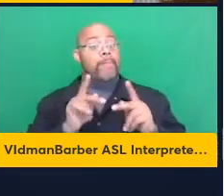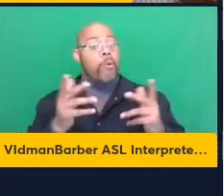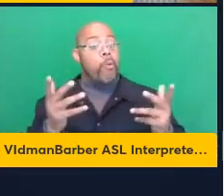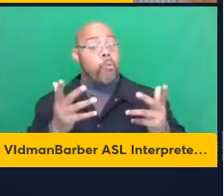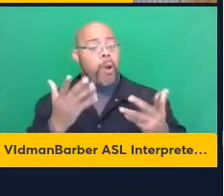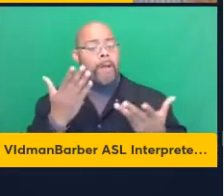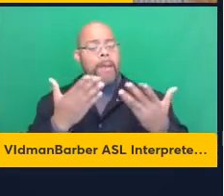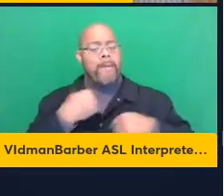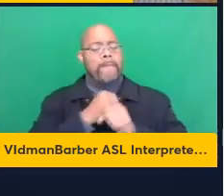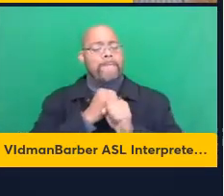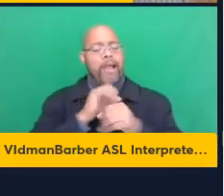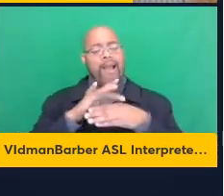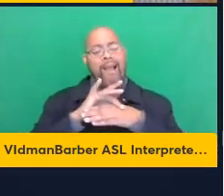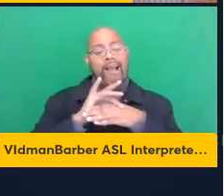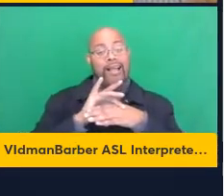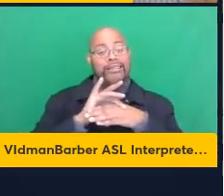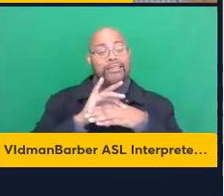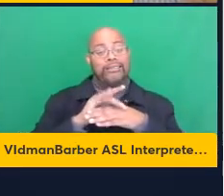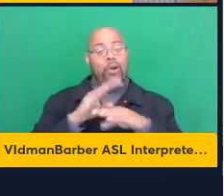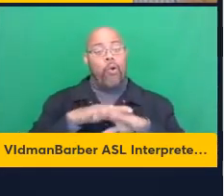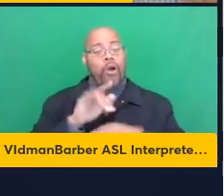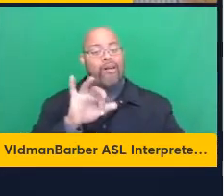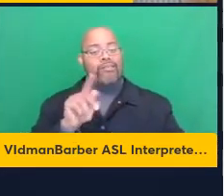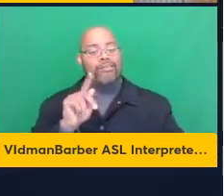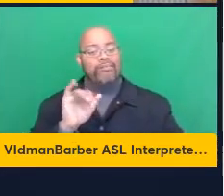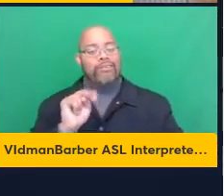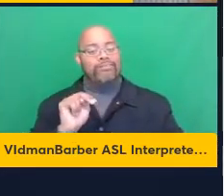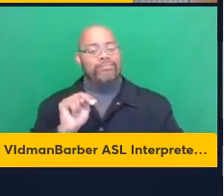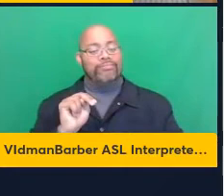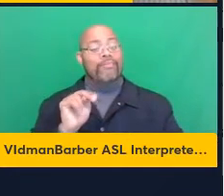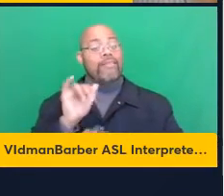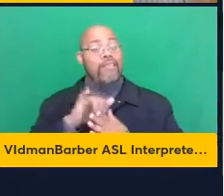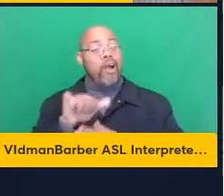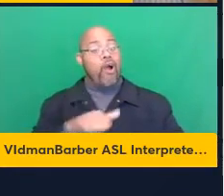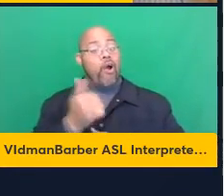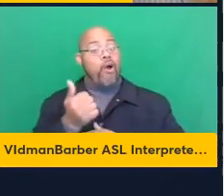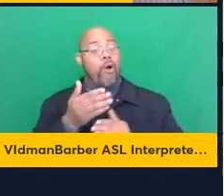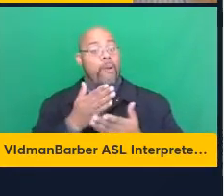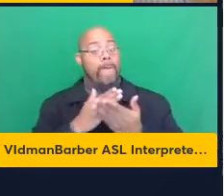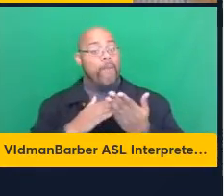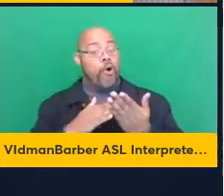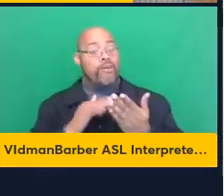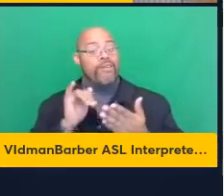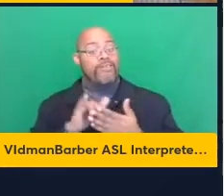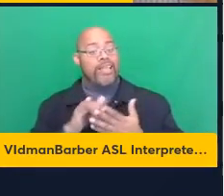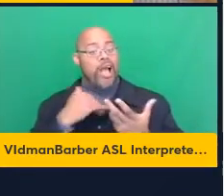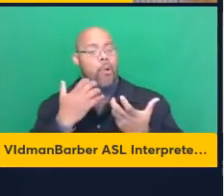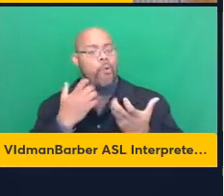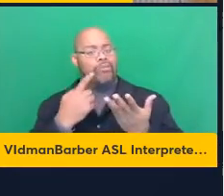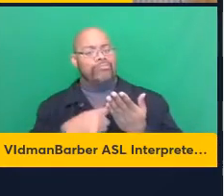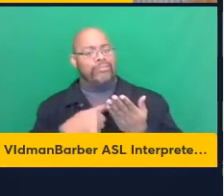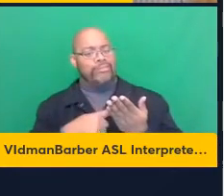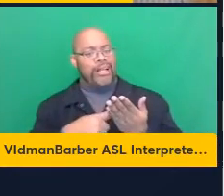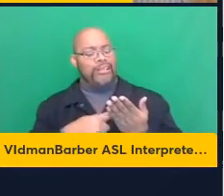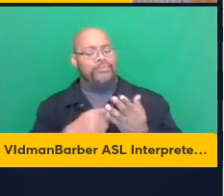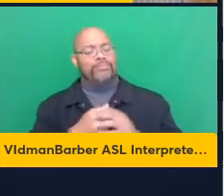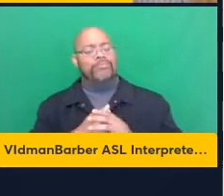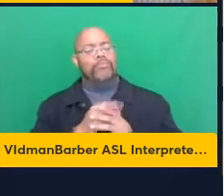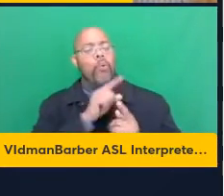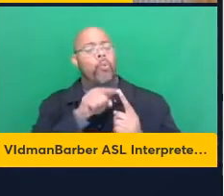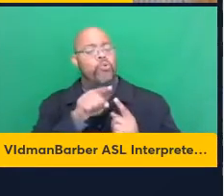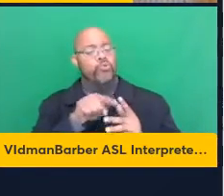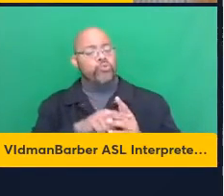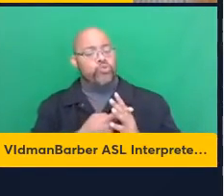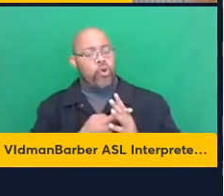want to create content on LinkedIn. Now, that's another part of this that I wanted to talk about. Once you